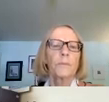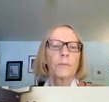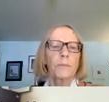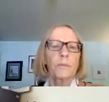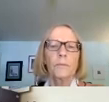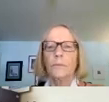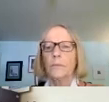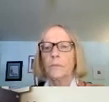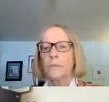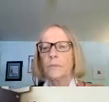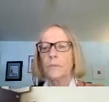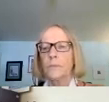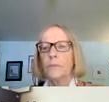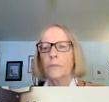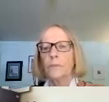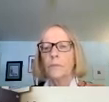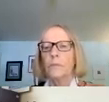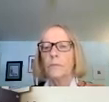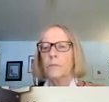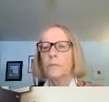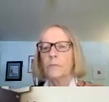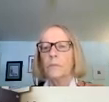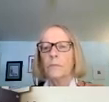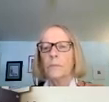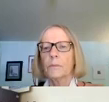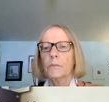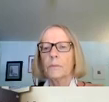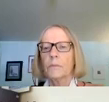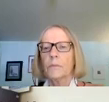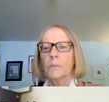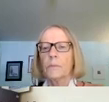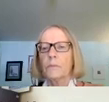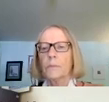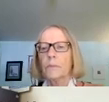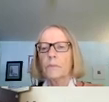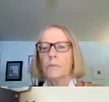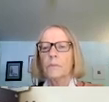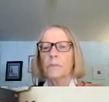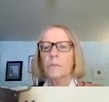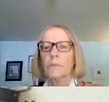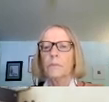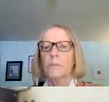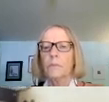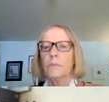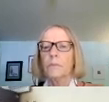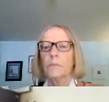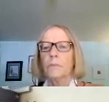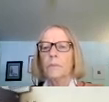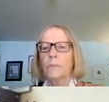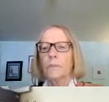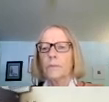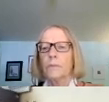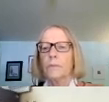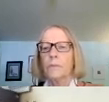that places someone under the care and custody of a director, of course, it's extremely intrusive, should only be used if all the other